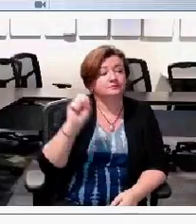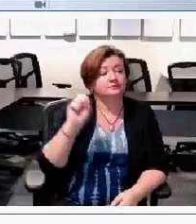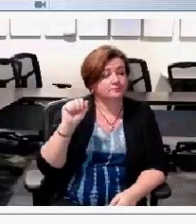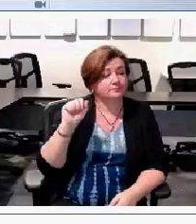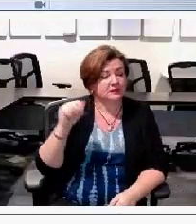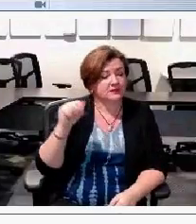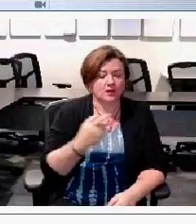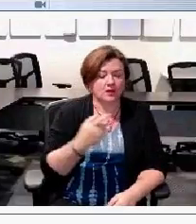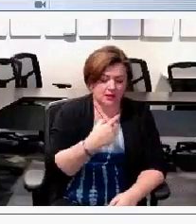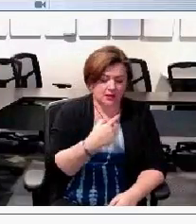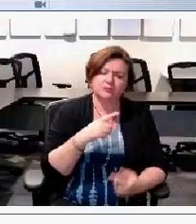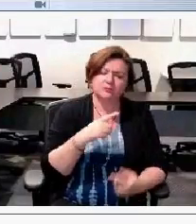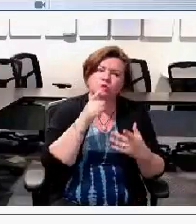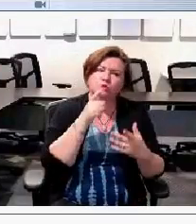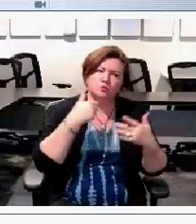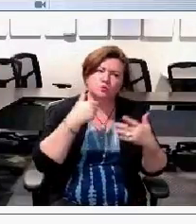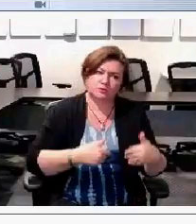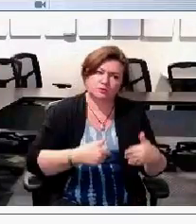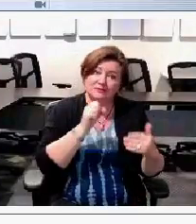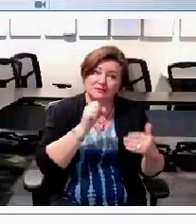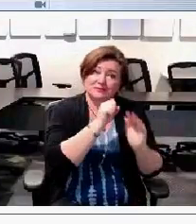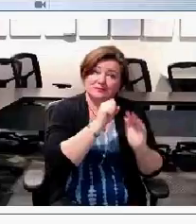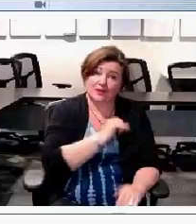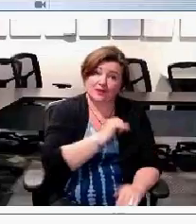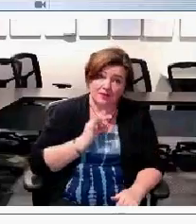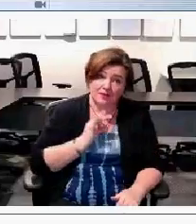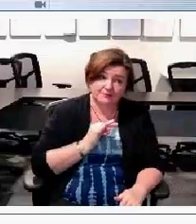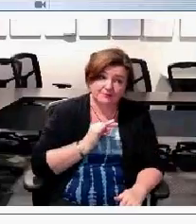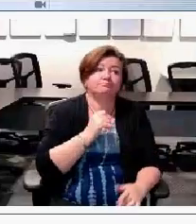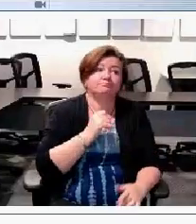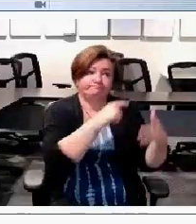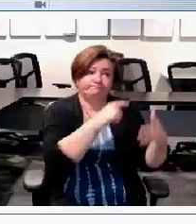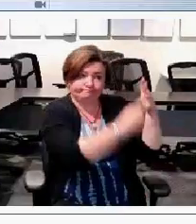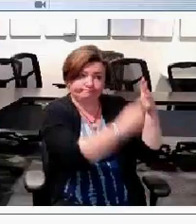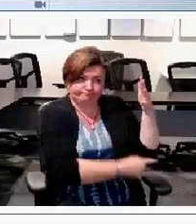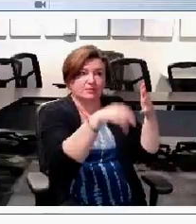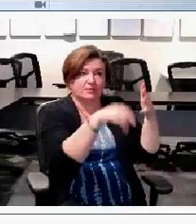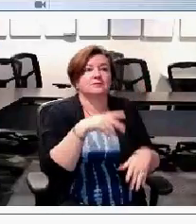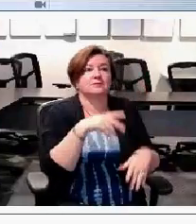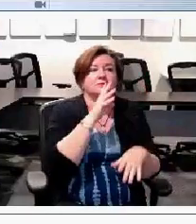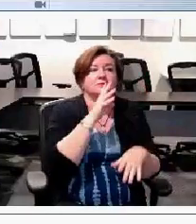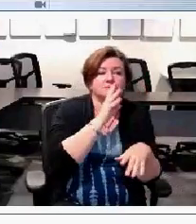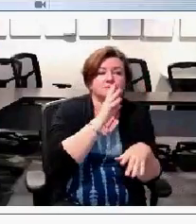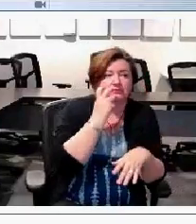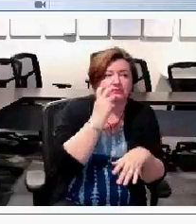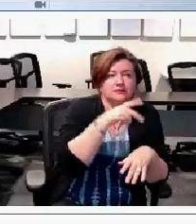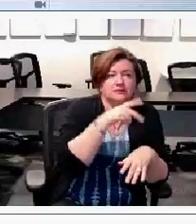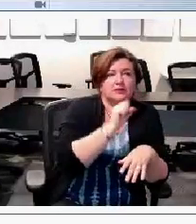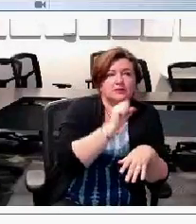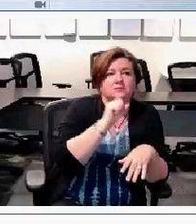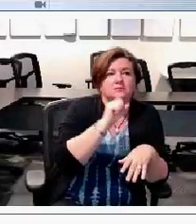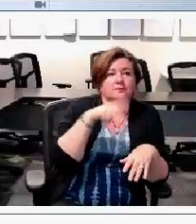About who's on our staff. This is basically what we're made of: speech language pathologists and teachers of the deaf and hard of